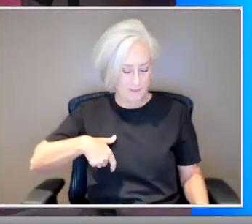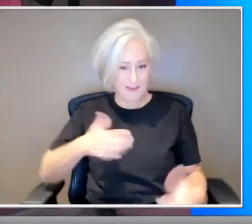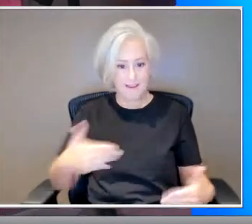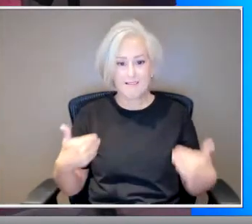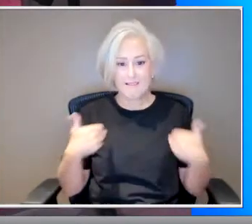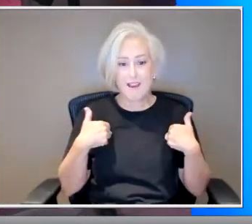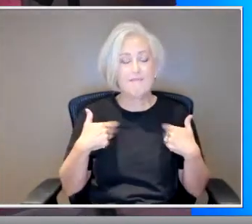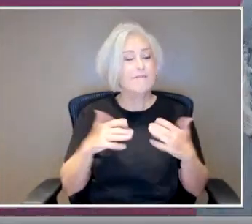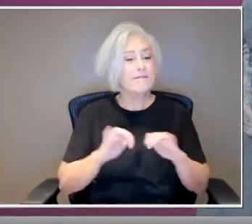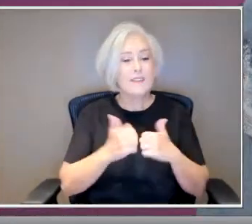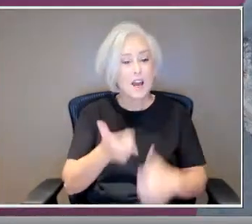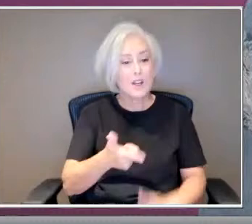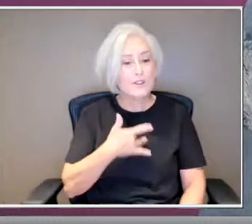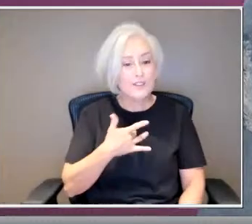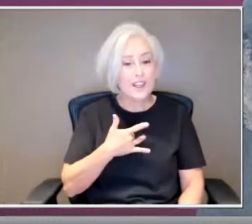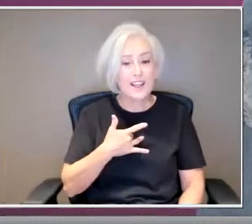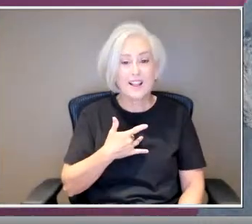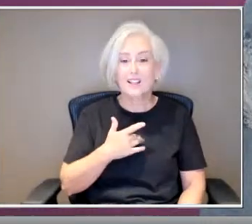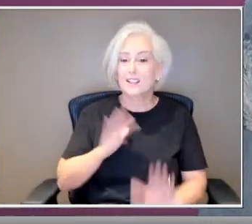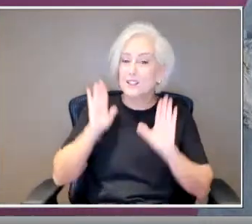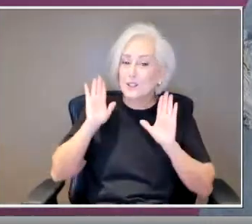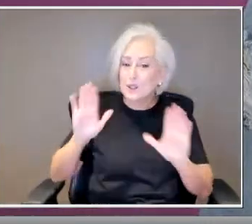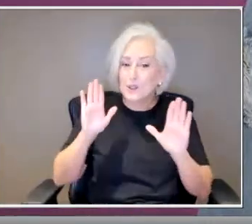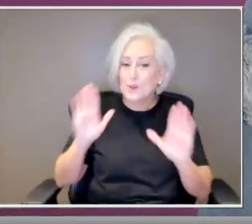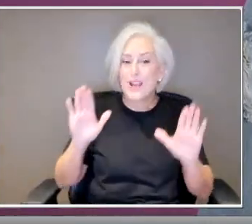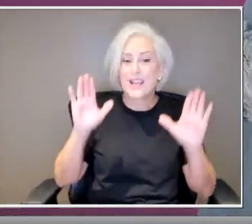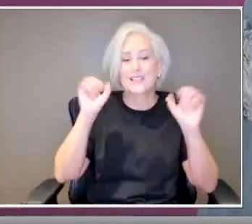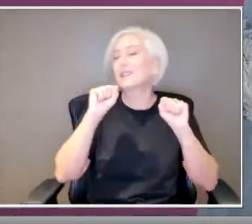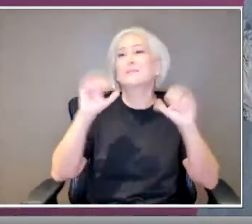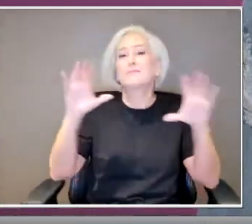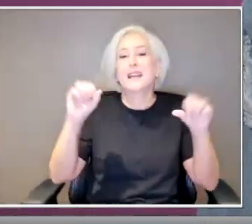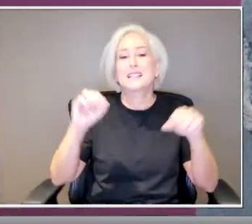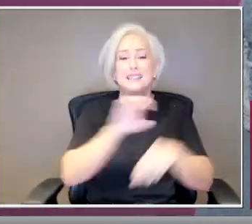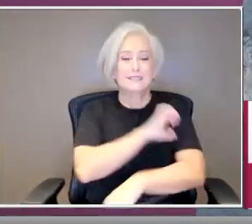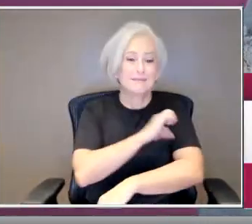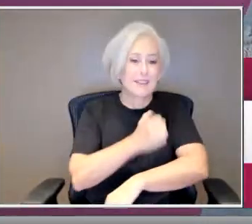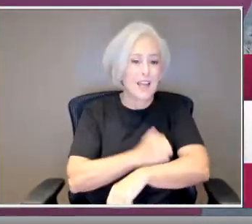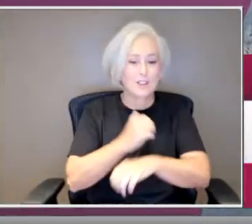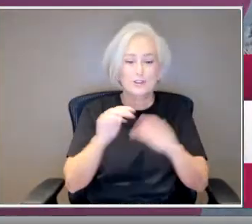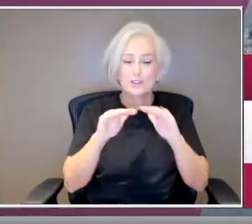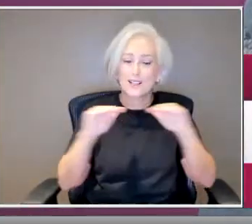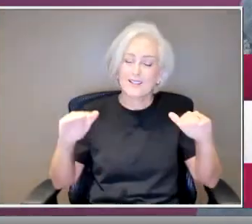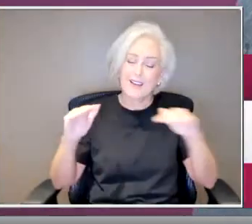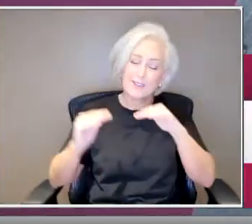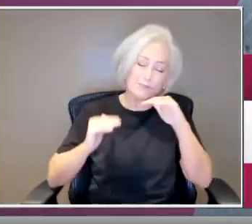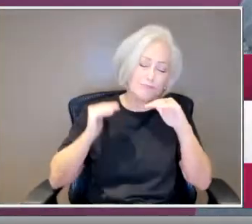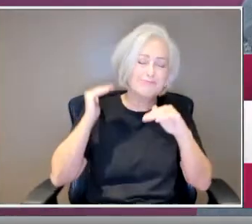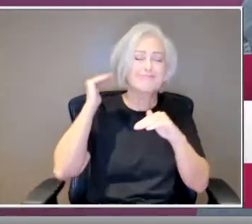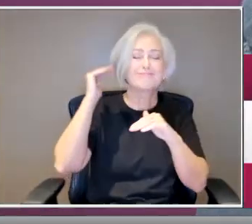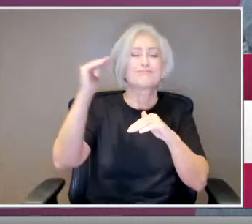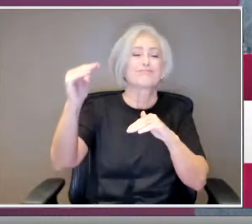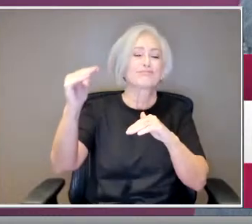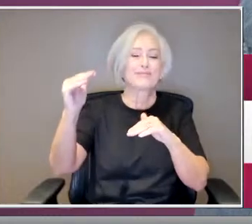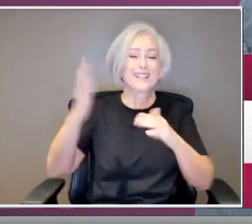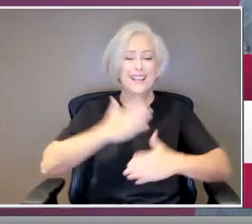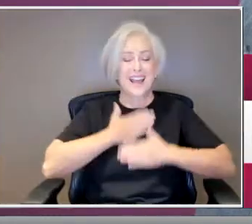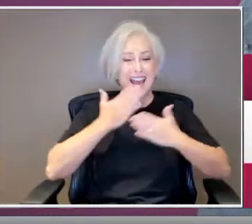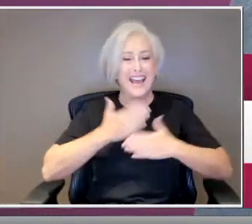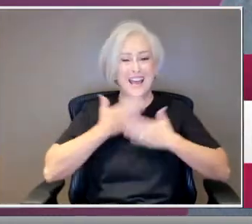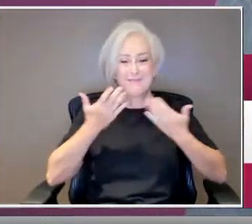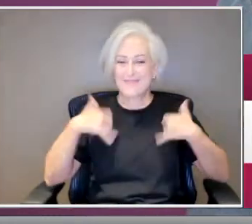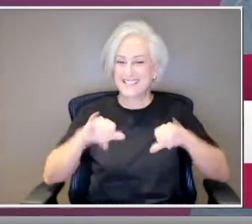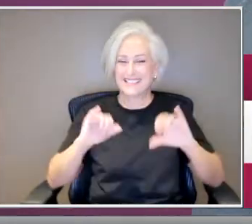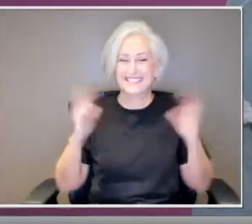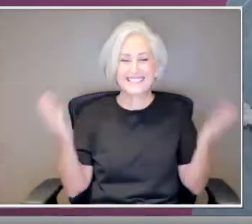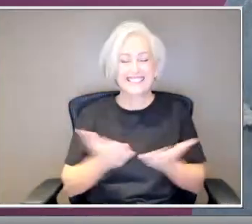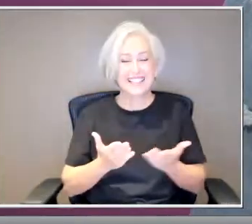great. Amazing. Like, full of energy. Just happy. Happy I'm still here. You look amazing.